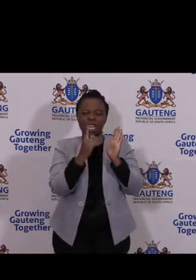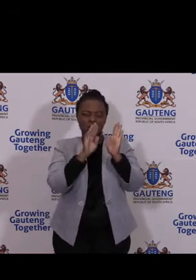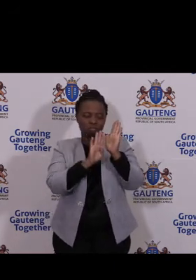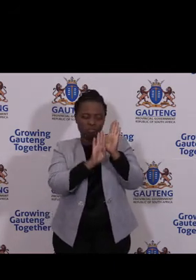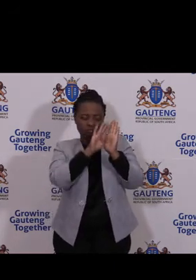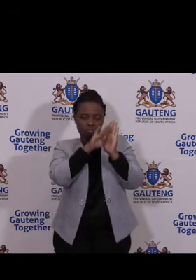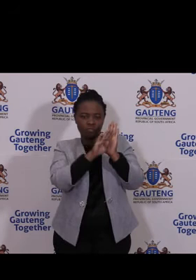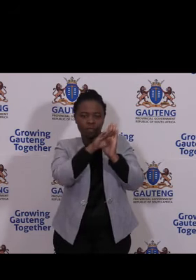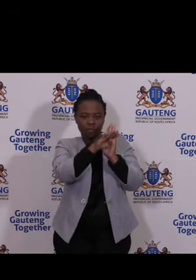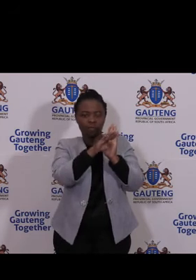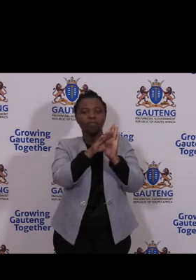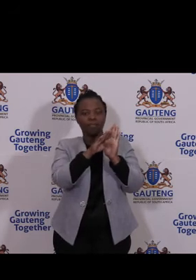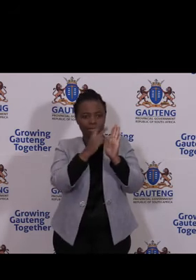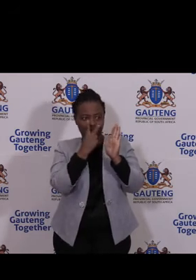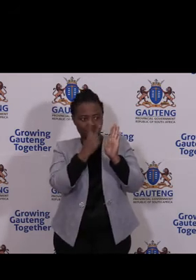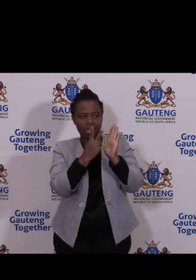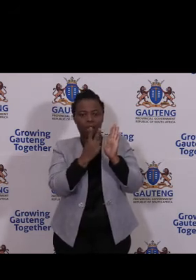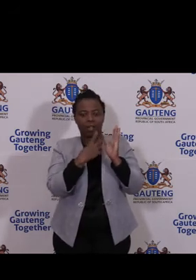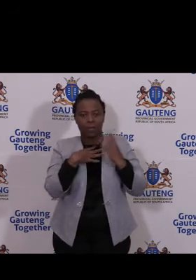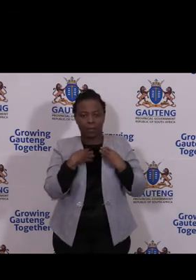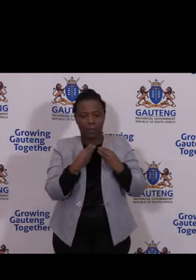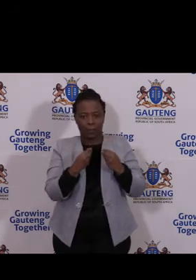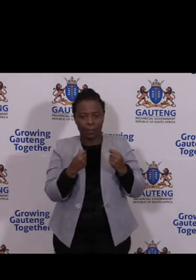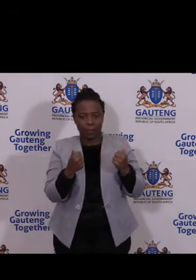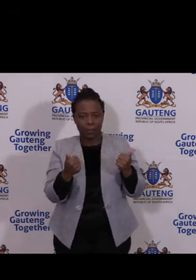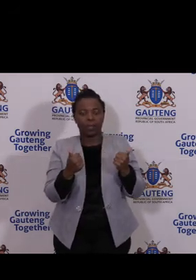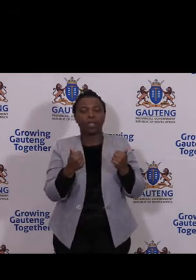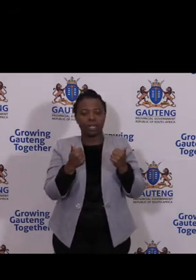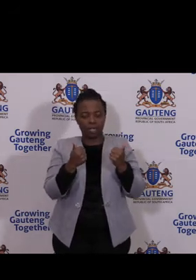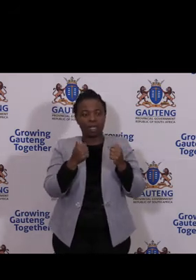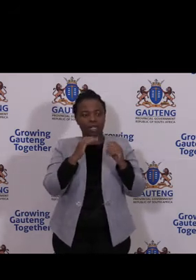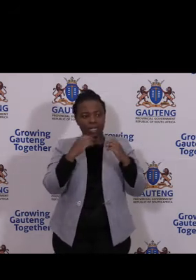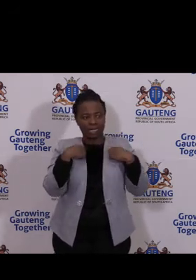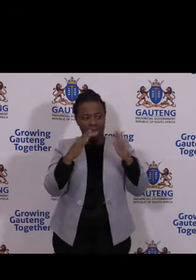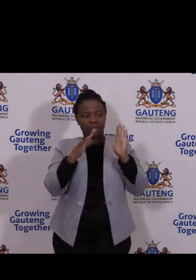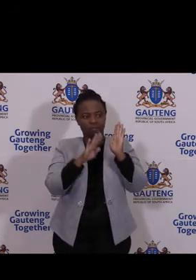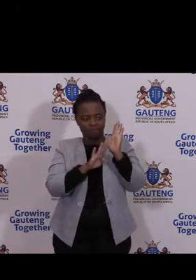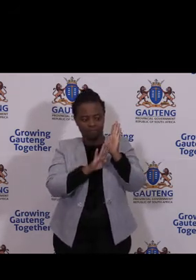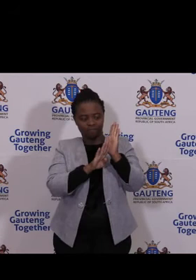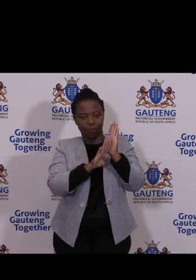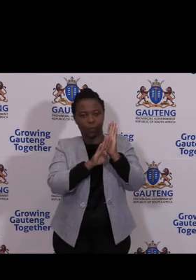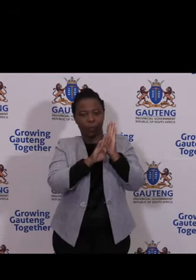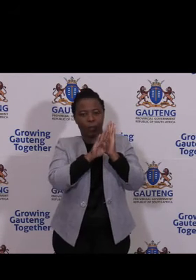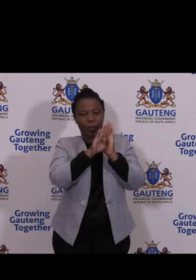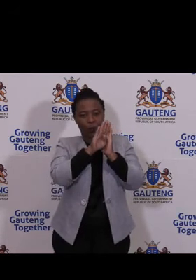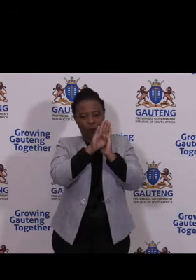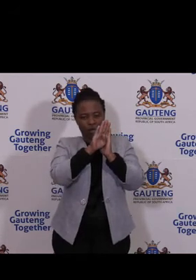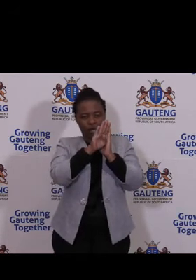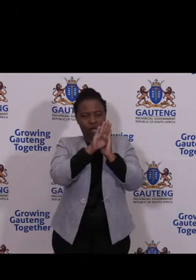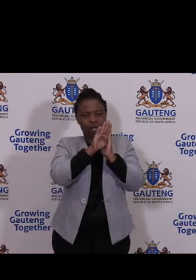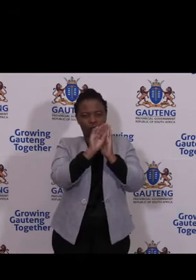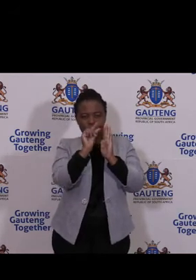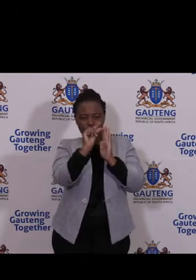starting to show recovery, pardon the pun, but it's starting to go up towards the pink curve, which